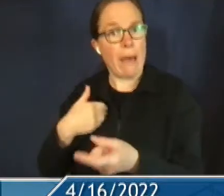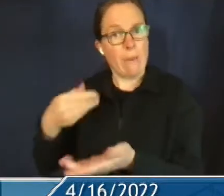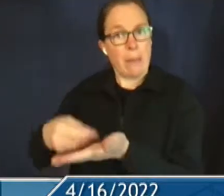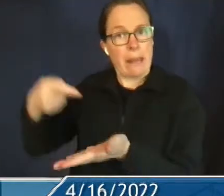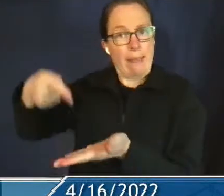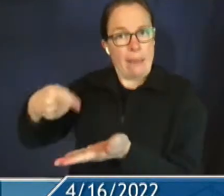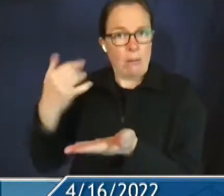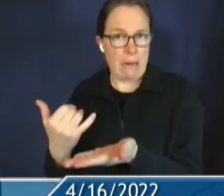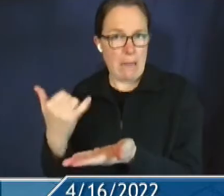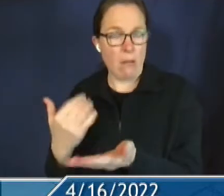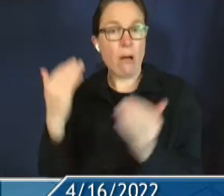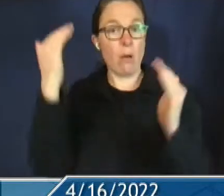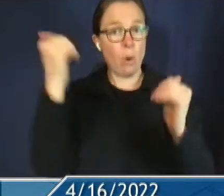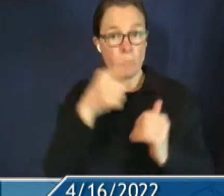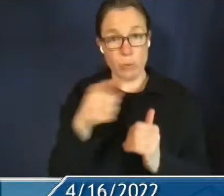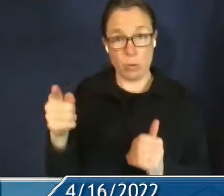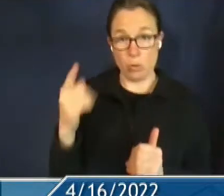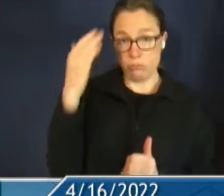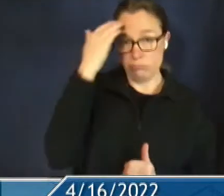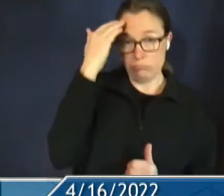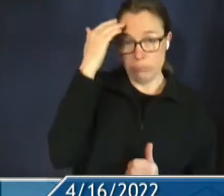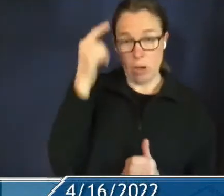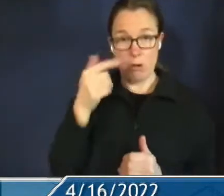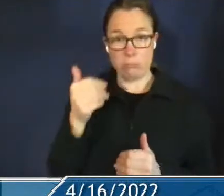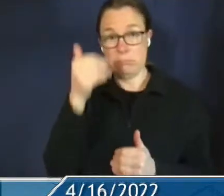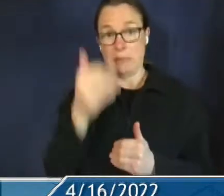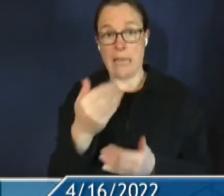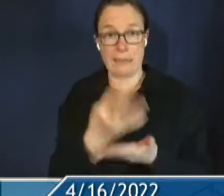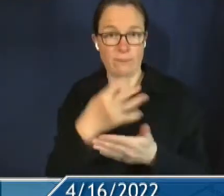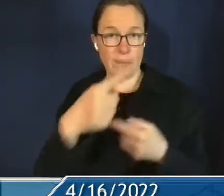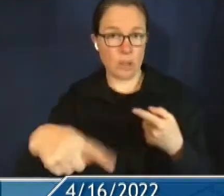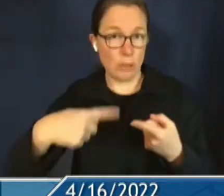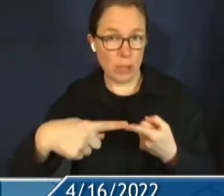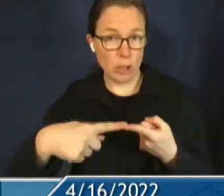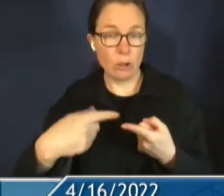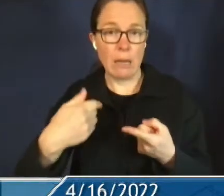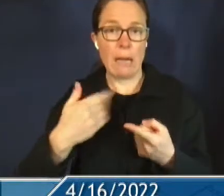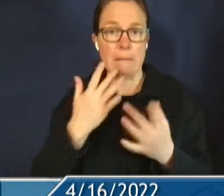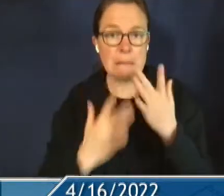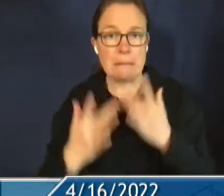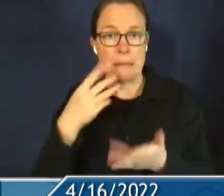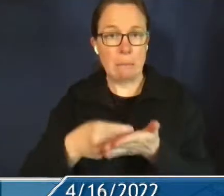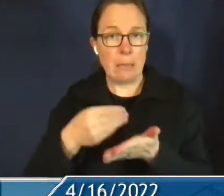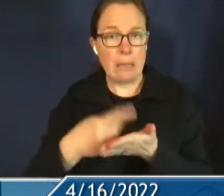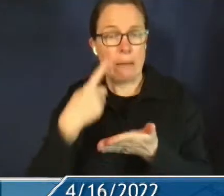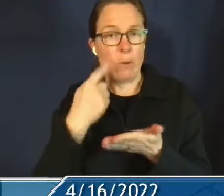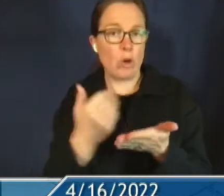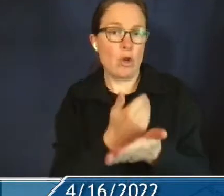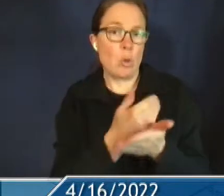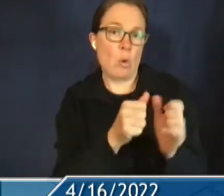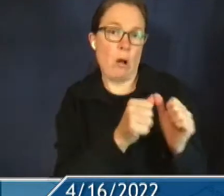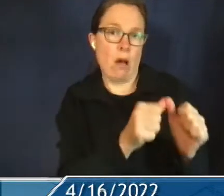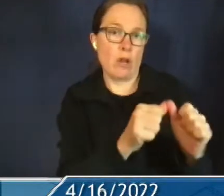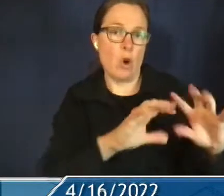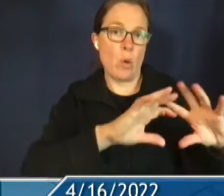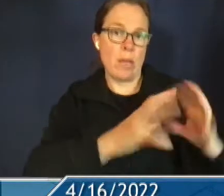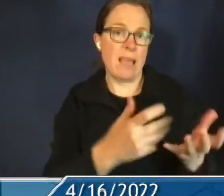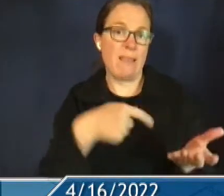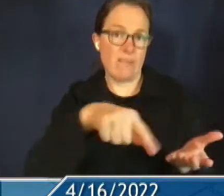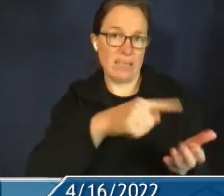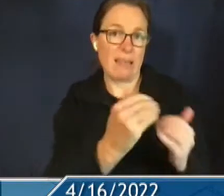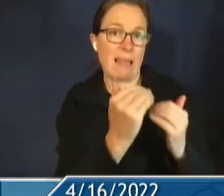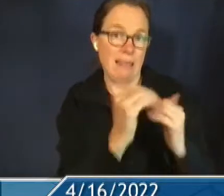hope everyone realizes that this coming fiscal year, we have very few dollars for new ongoing expenses. I believe that dollar